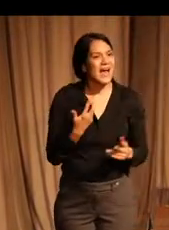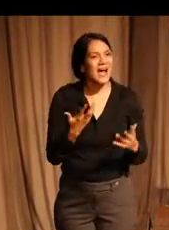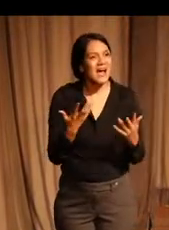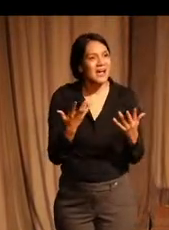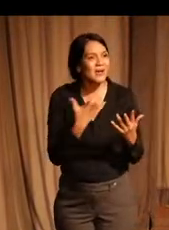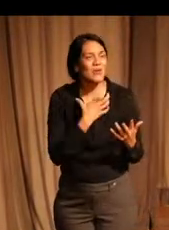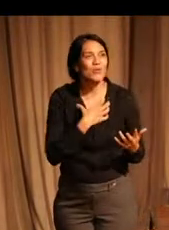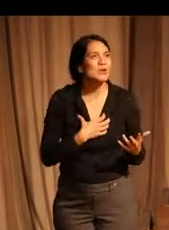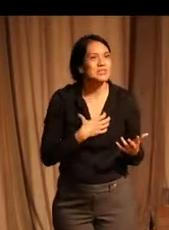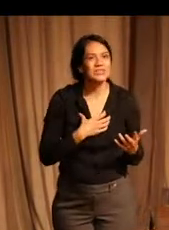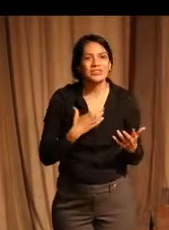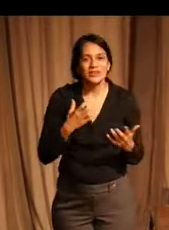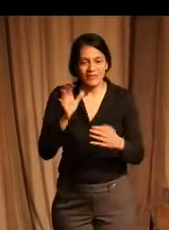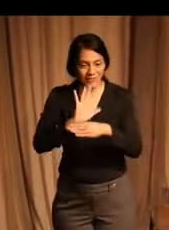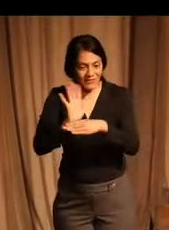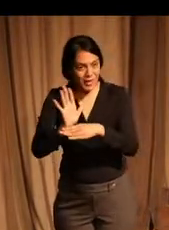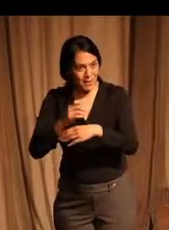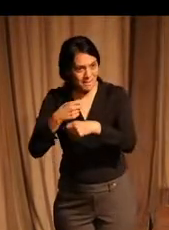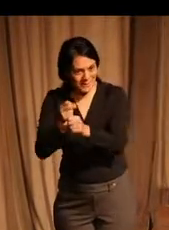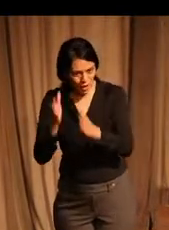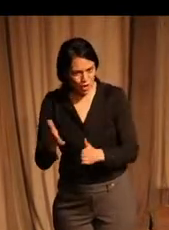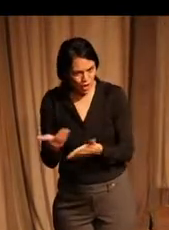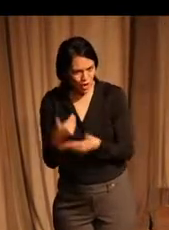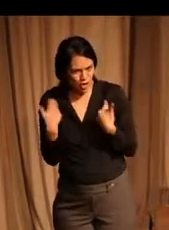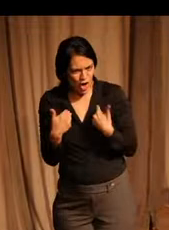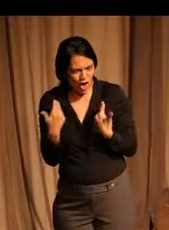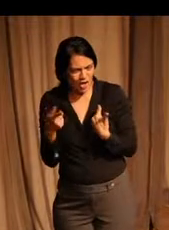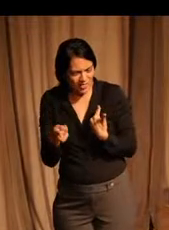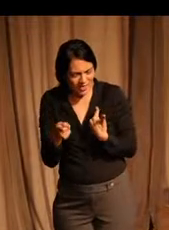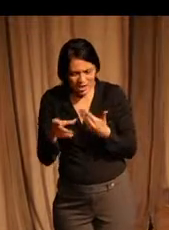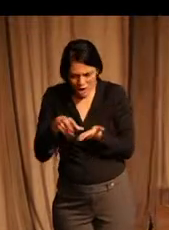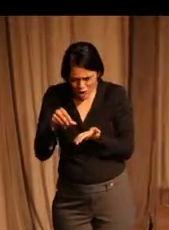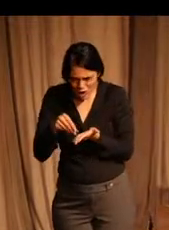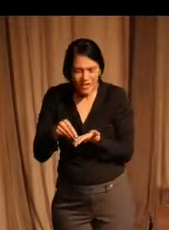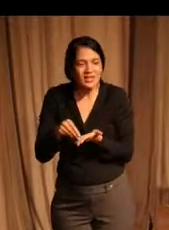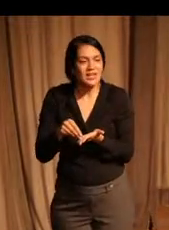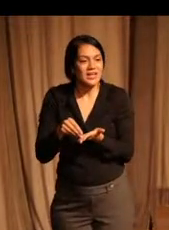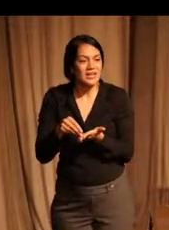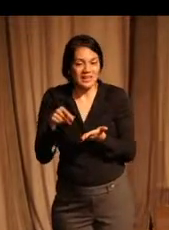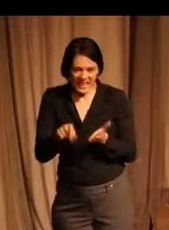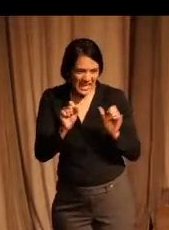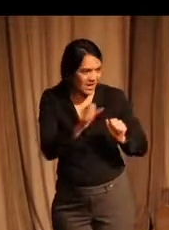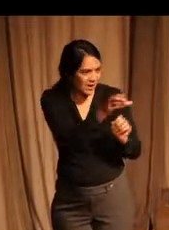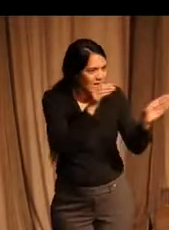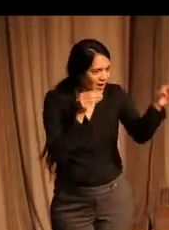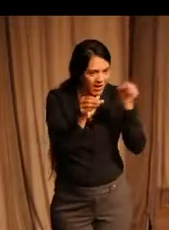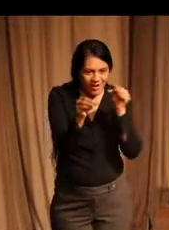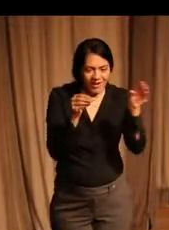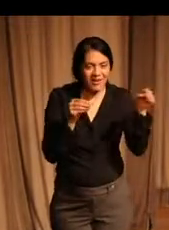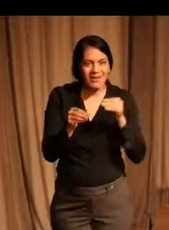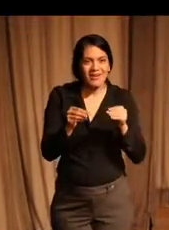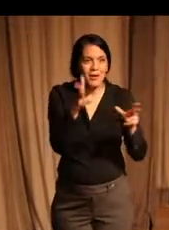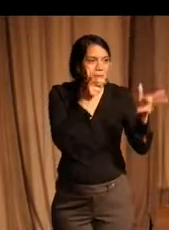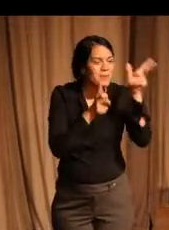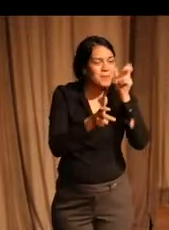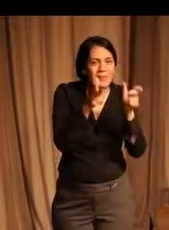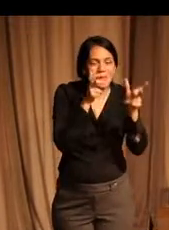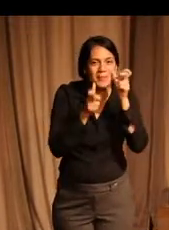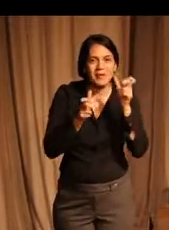want. Because, you know, when Sarah started learning cinema and then trying to make films, they said, why a black